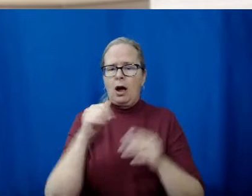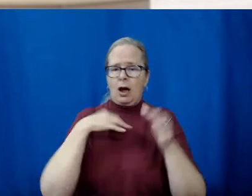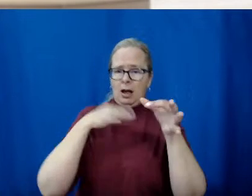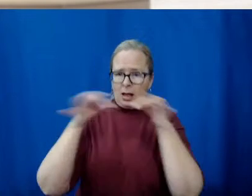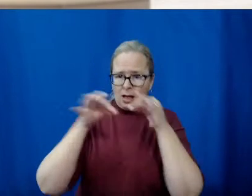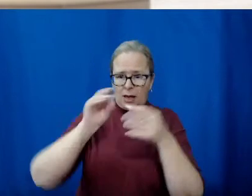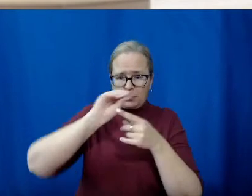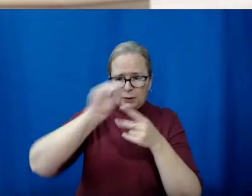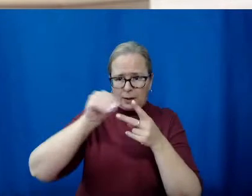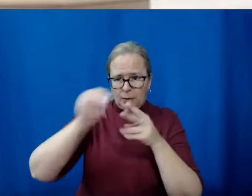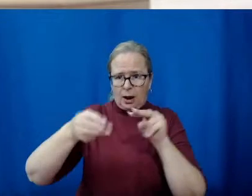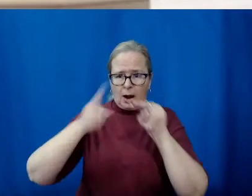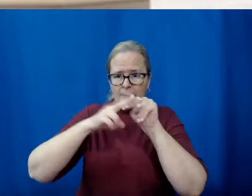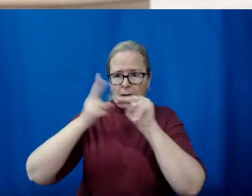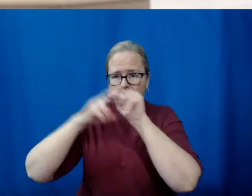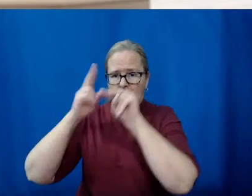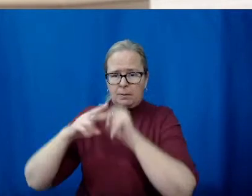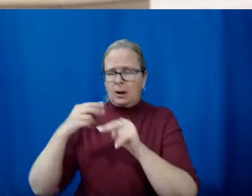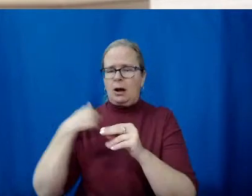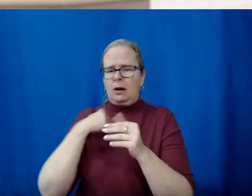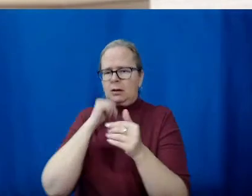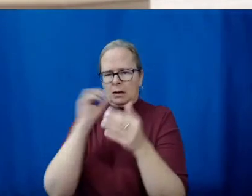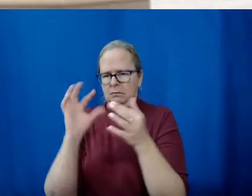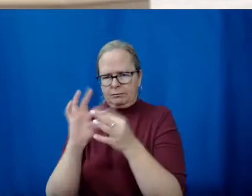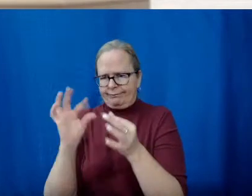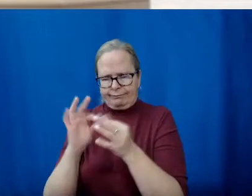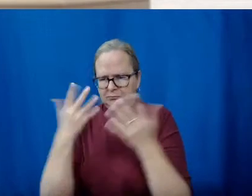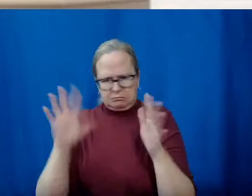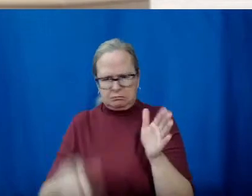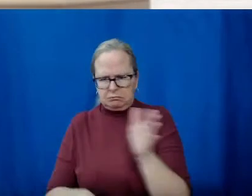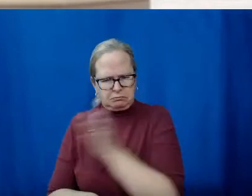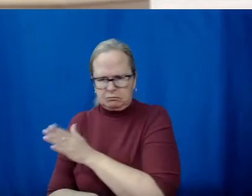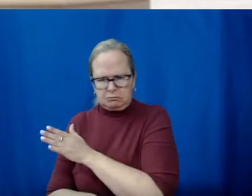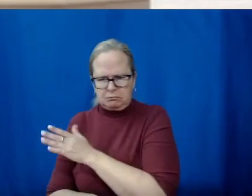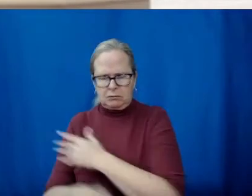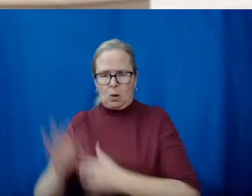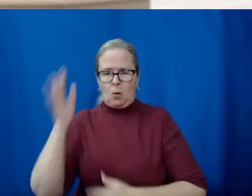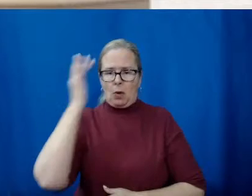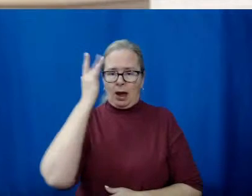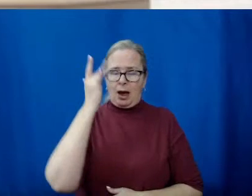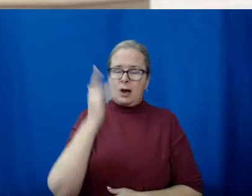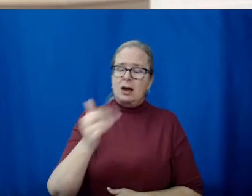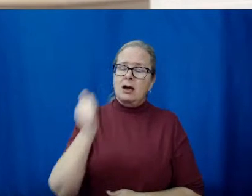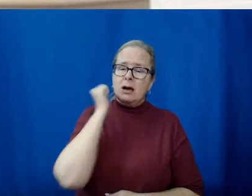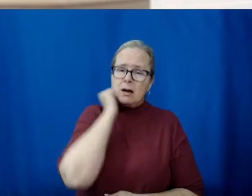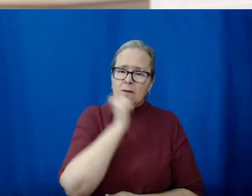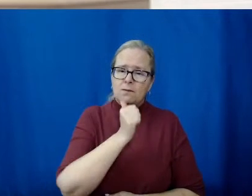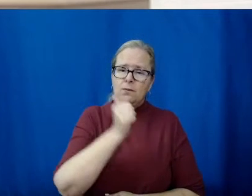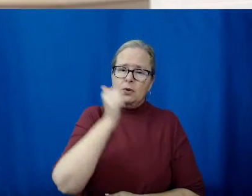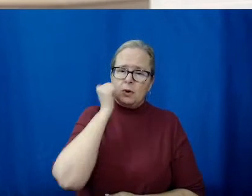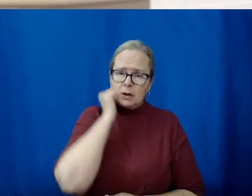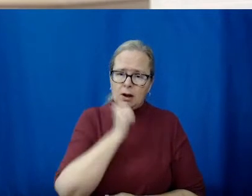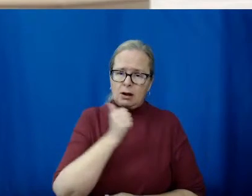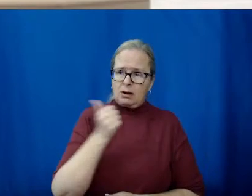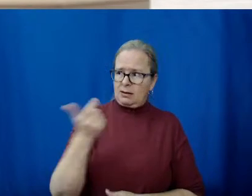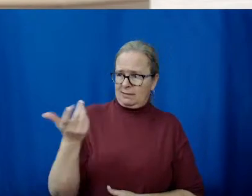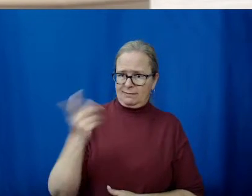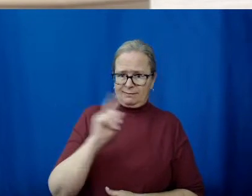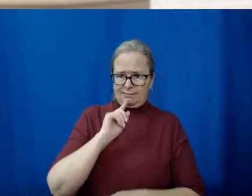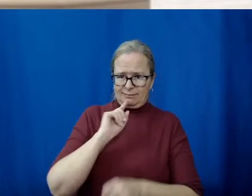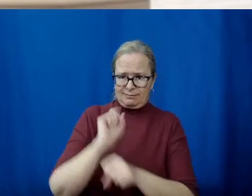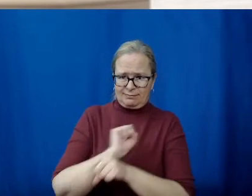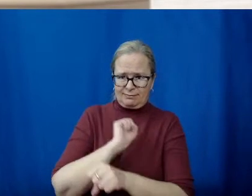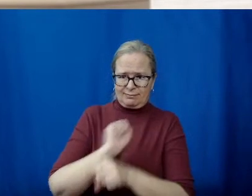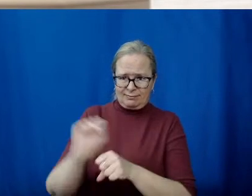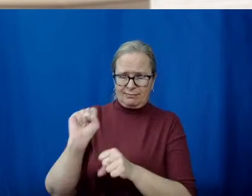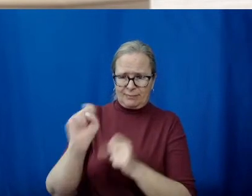because I really think that the cases per day no longer really represent any kind of consistent measure week over week